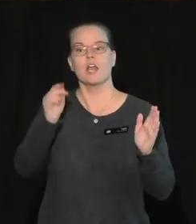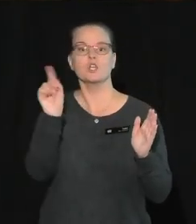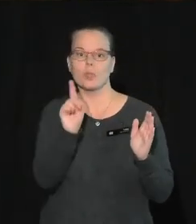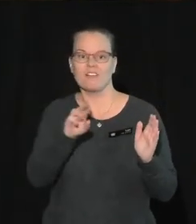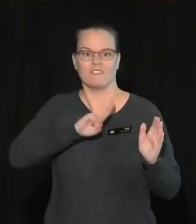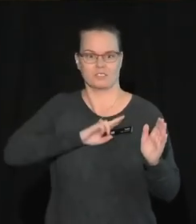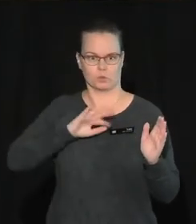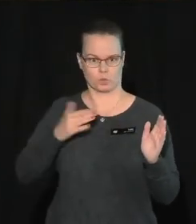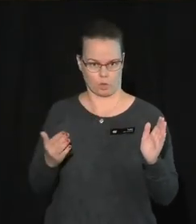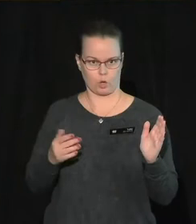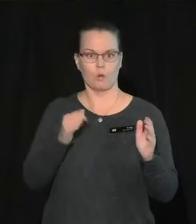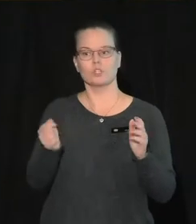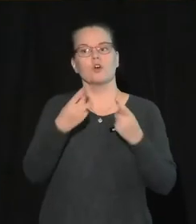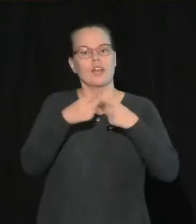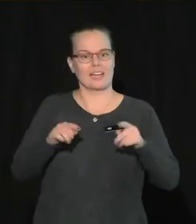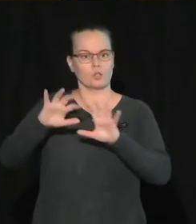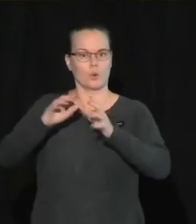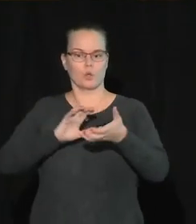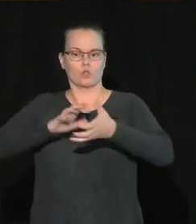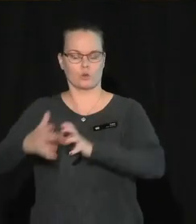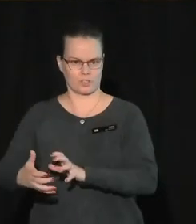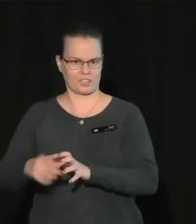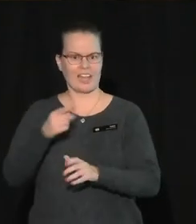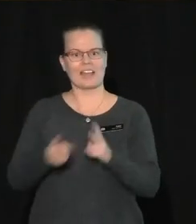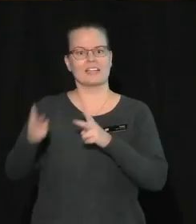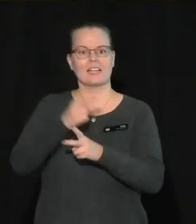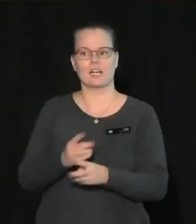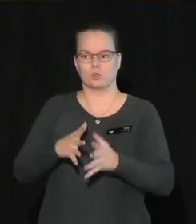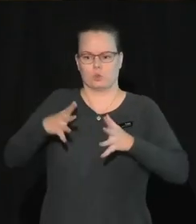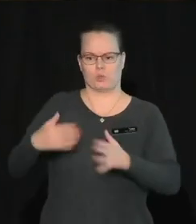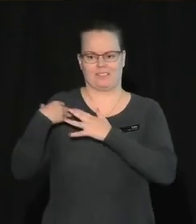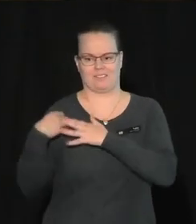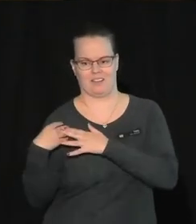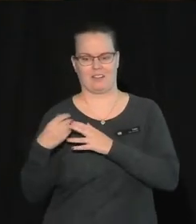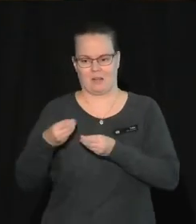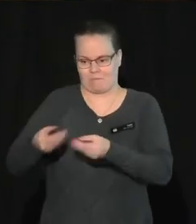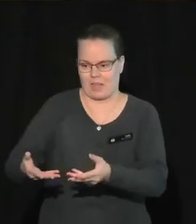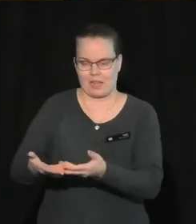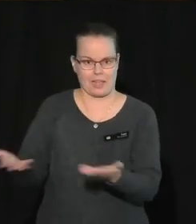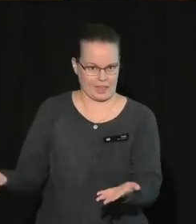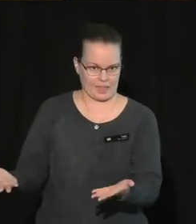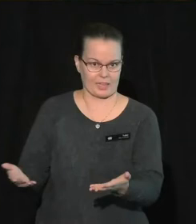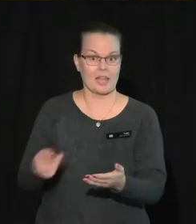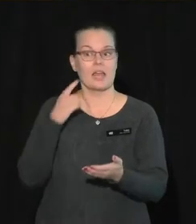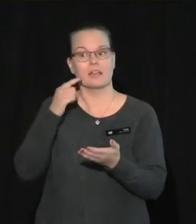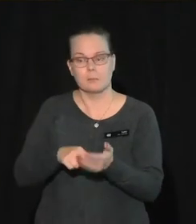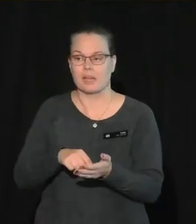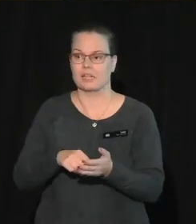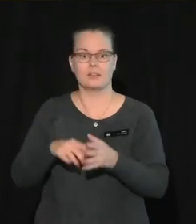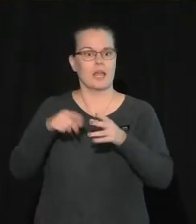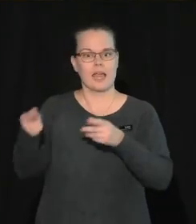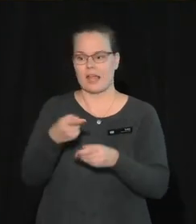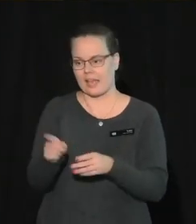mitigating measures for the burden. So they will have less obligations of reporting